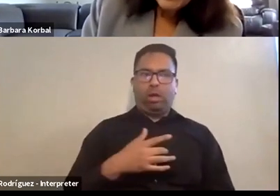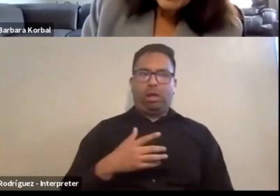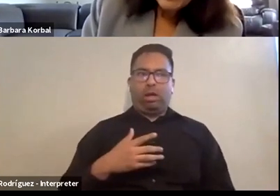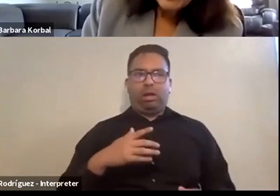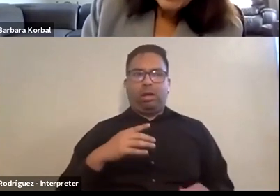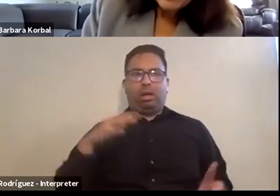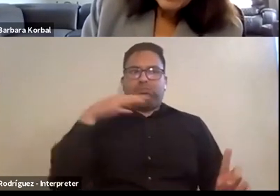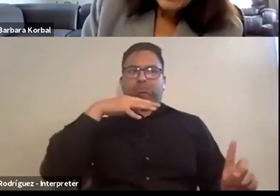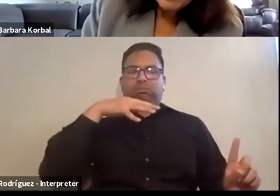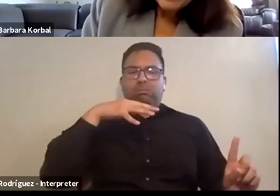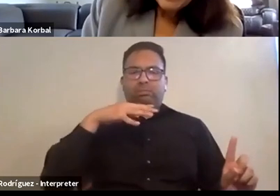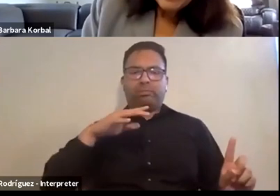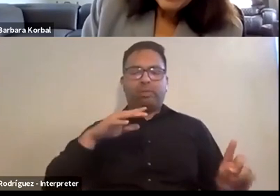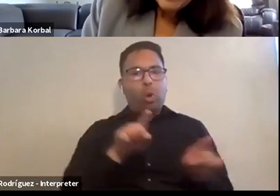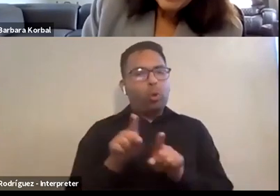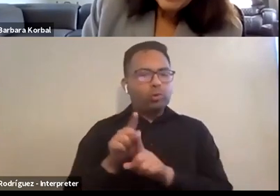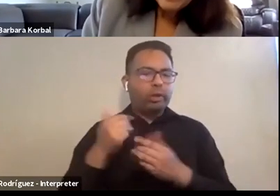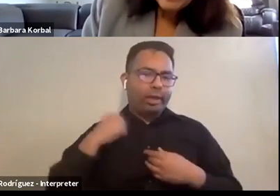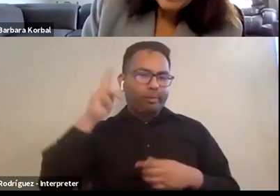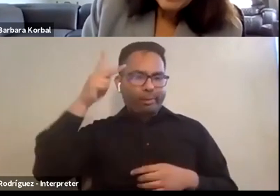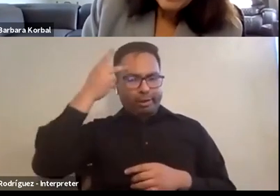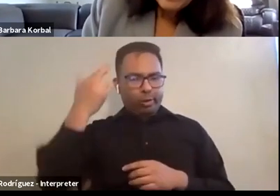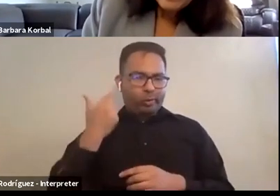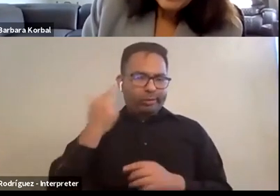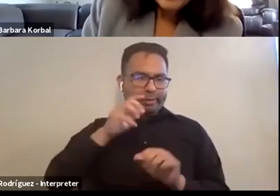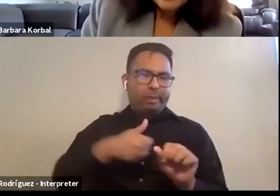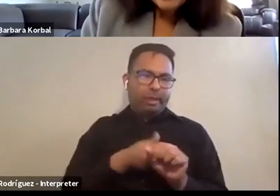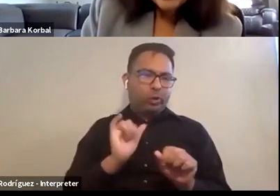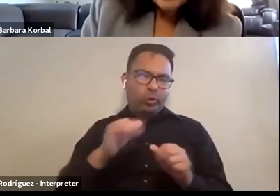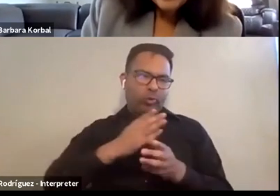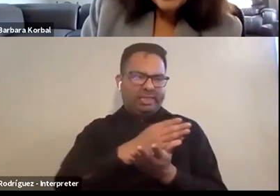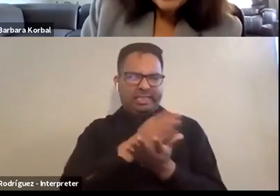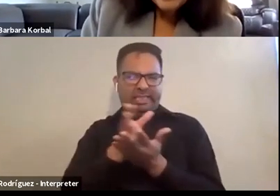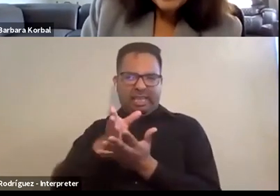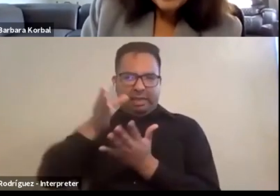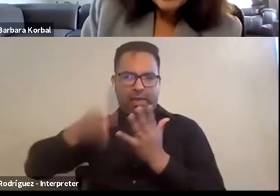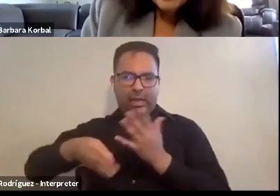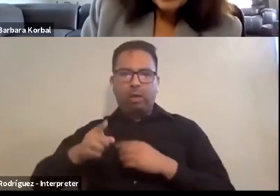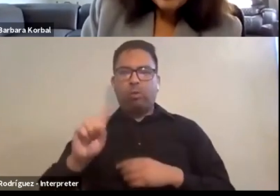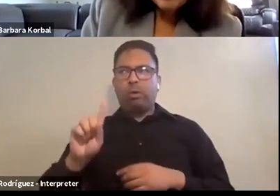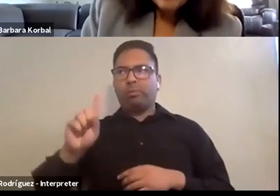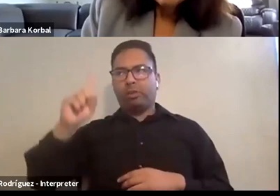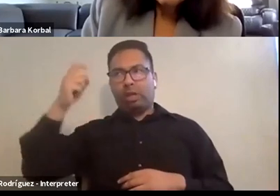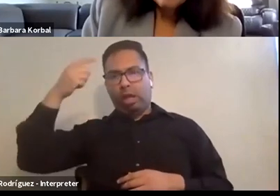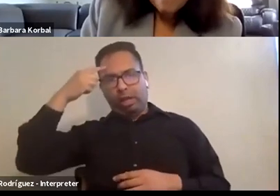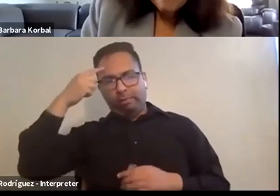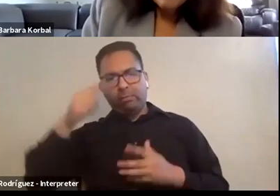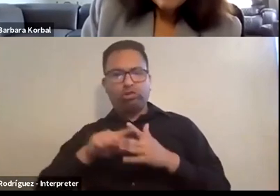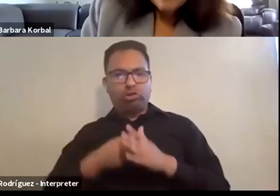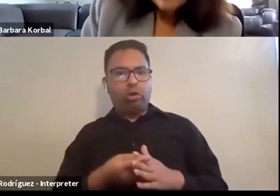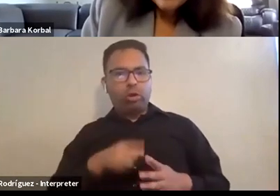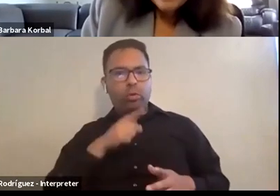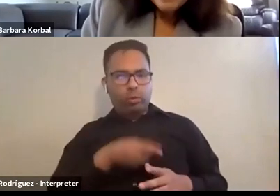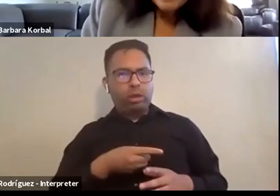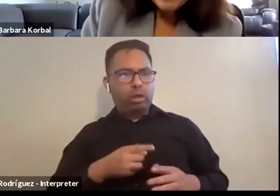happened for political reasons too, towards the end, when the government began to prosecute the